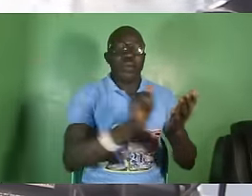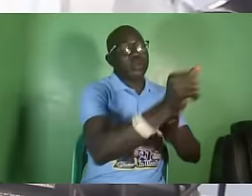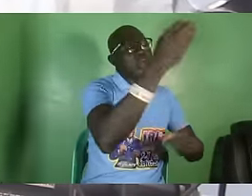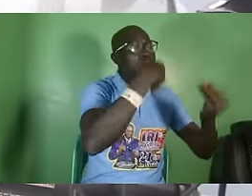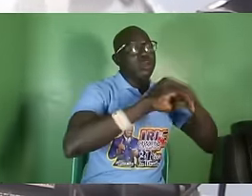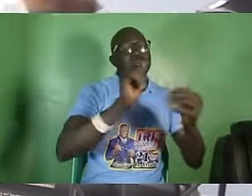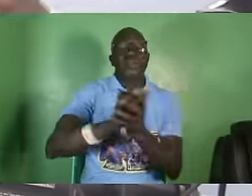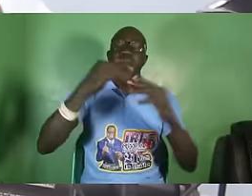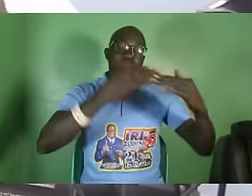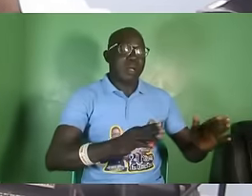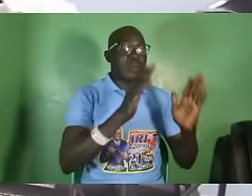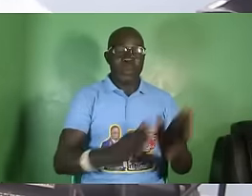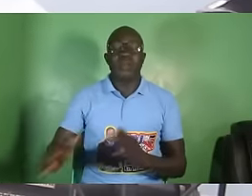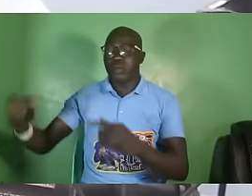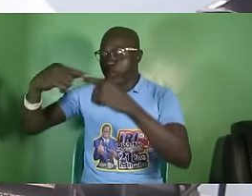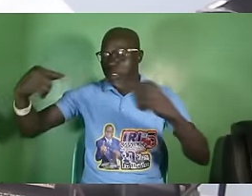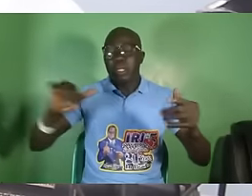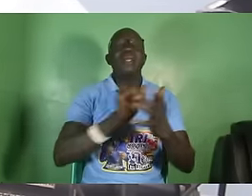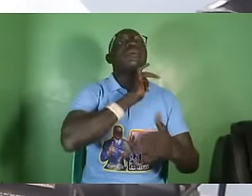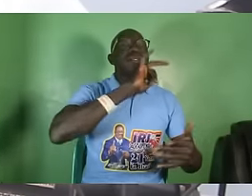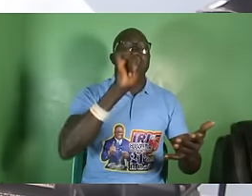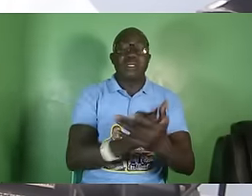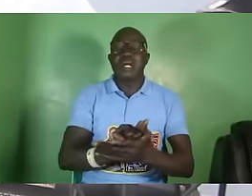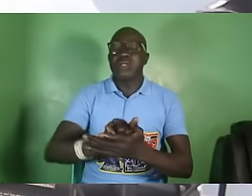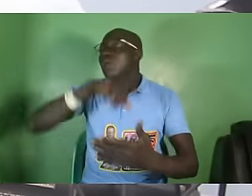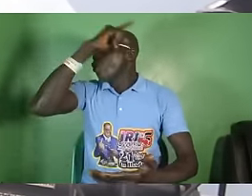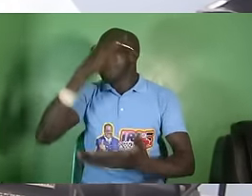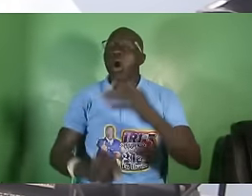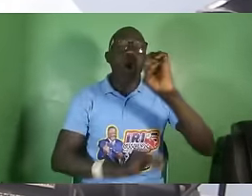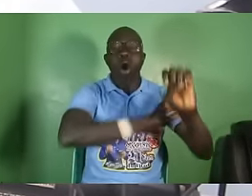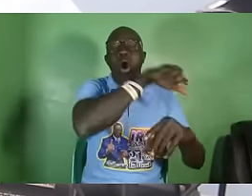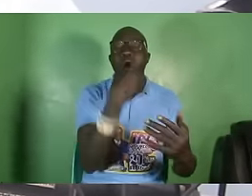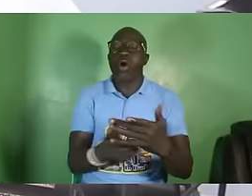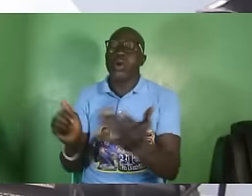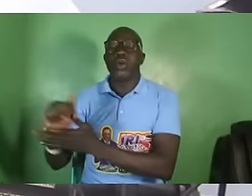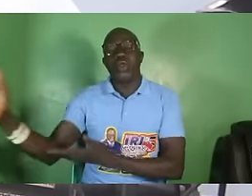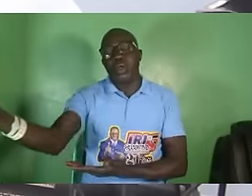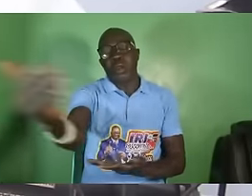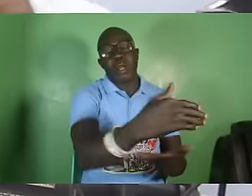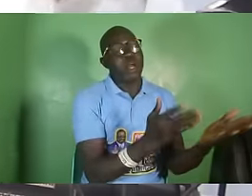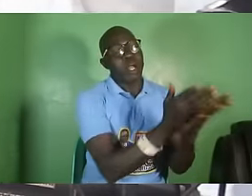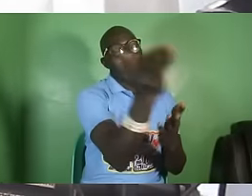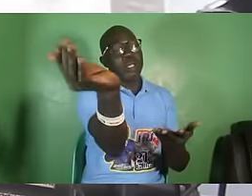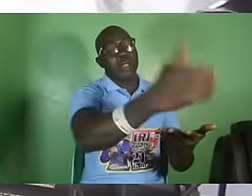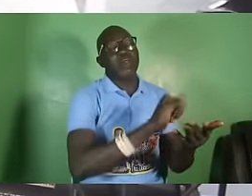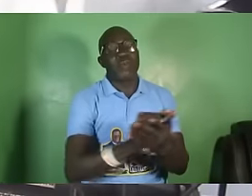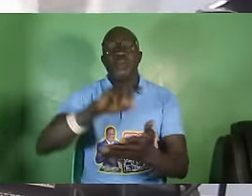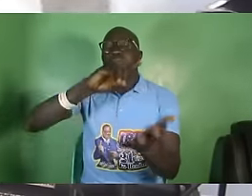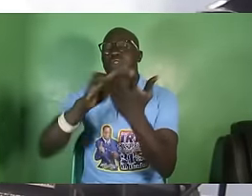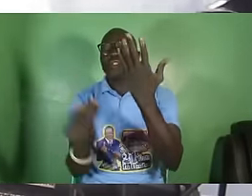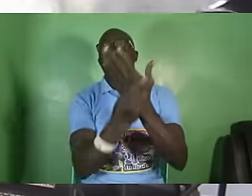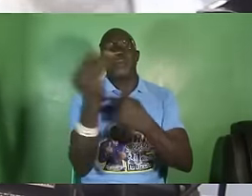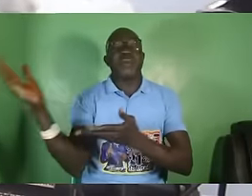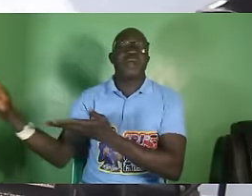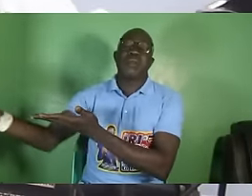mi. They swallow the plan of Satan. Oda ni wi pe. Is that? Gbogbo eto ore ti won ti gba ti gba. Every of your right have been taken away for a long time. December ma